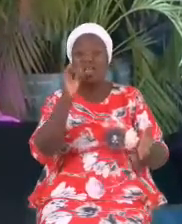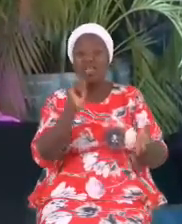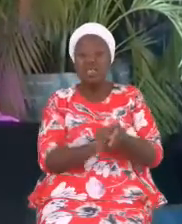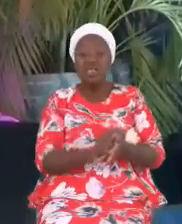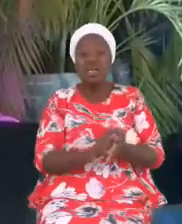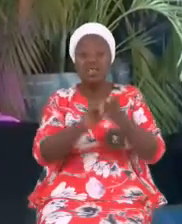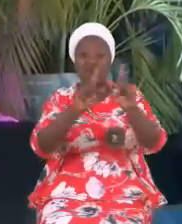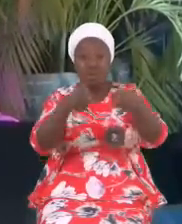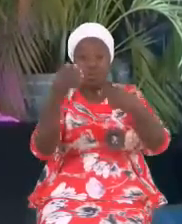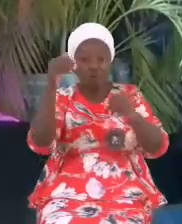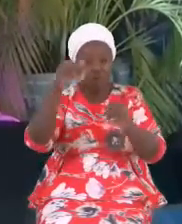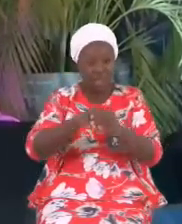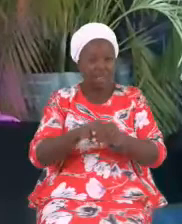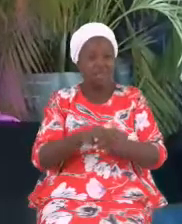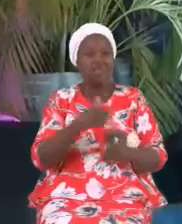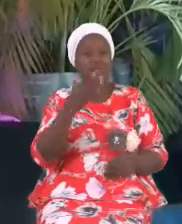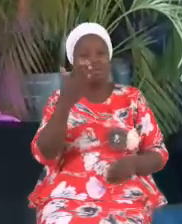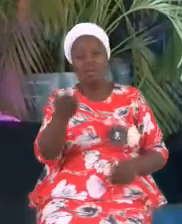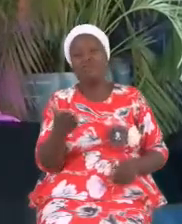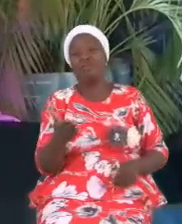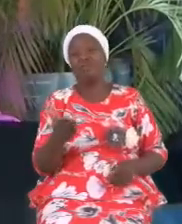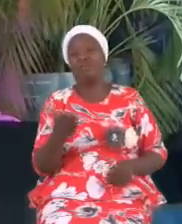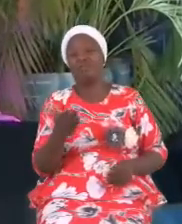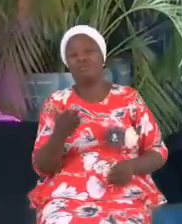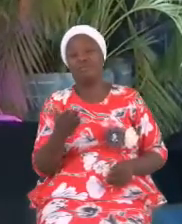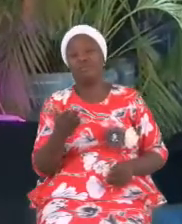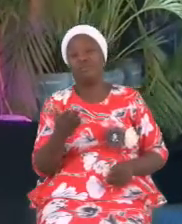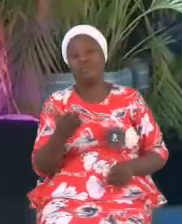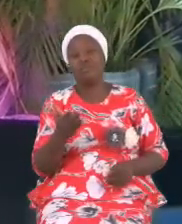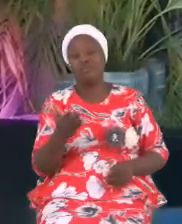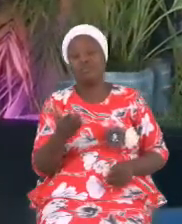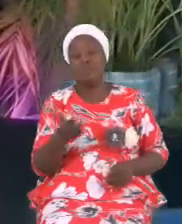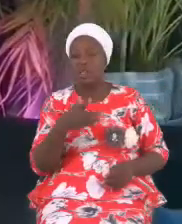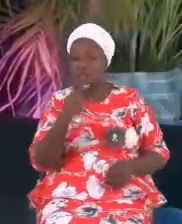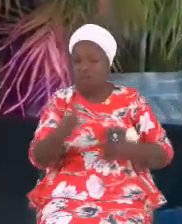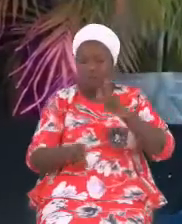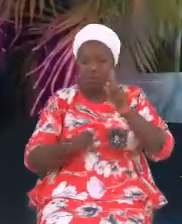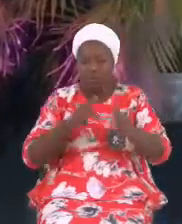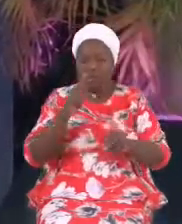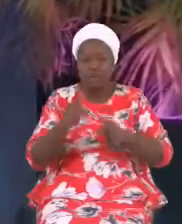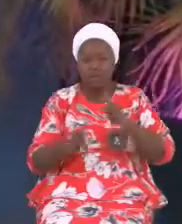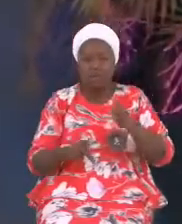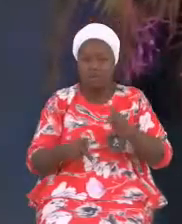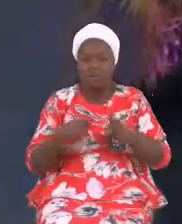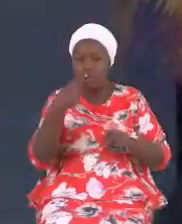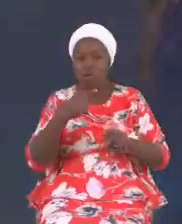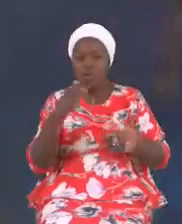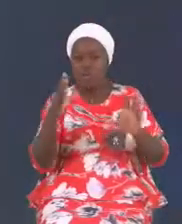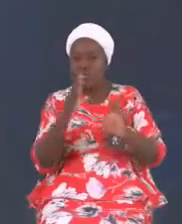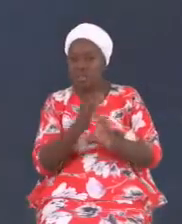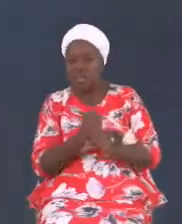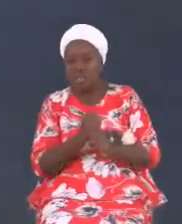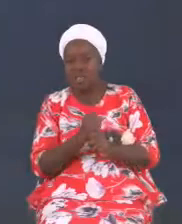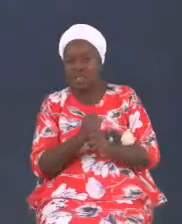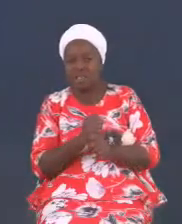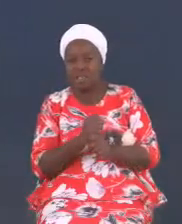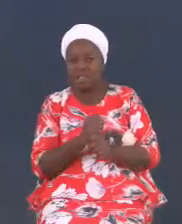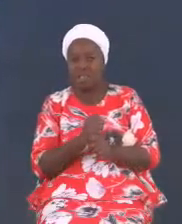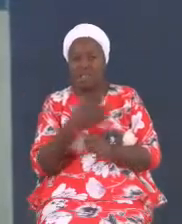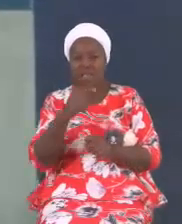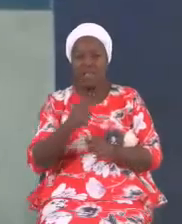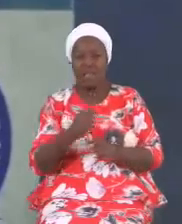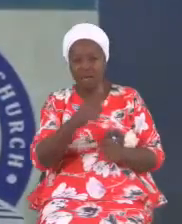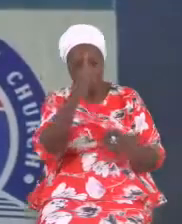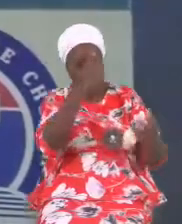in thereat. The people who take their confidence